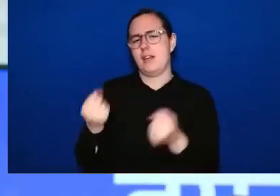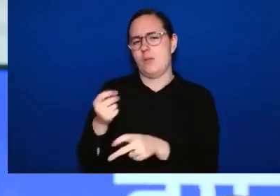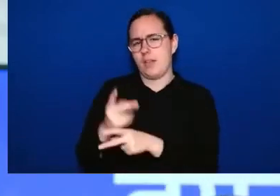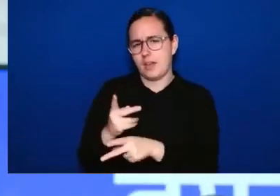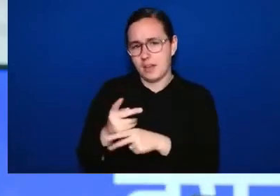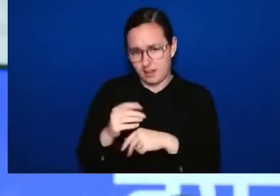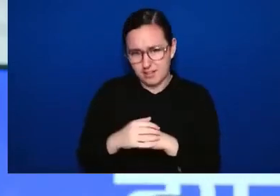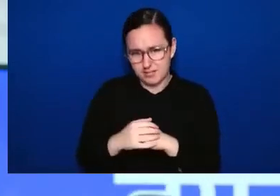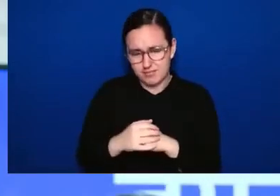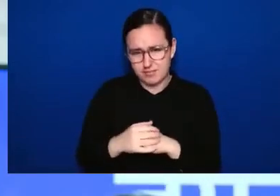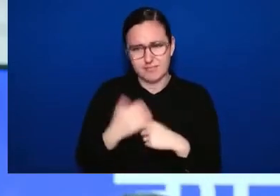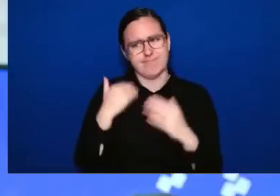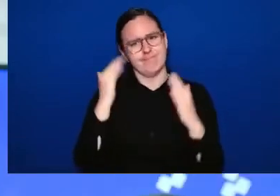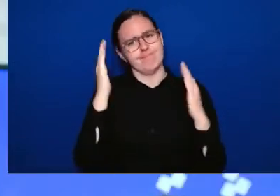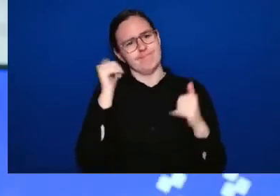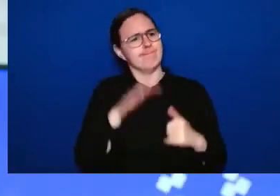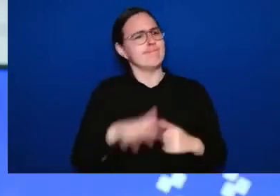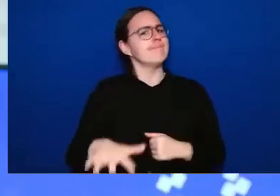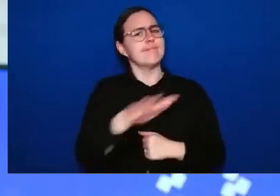Thank you very much.